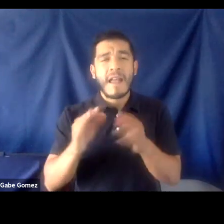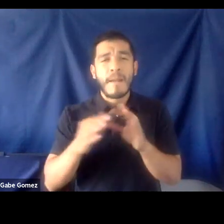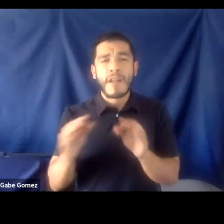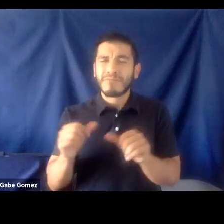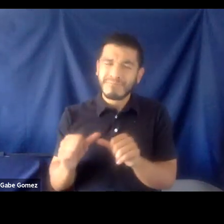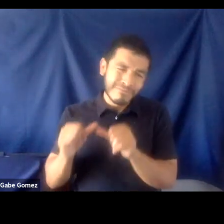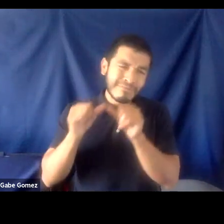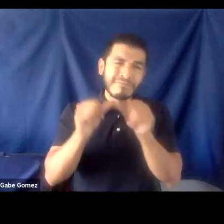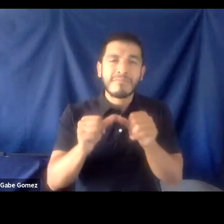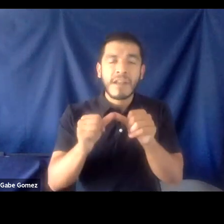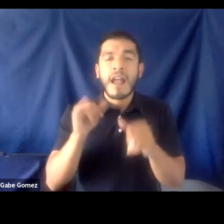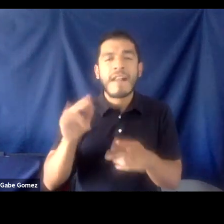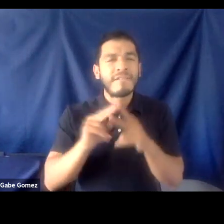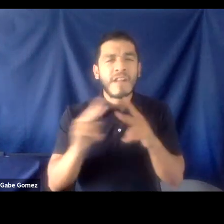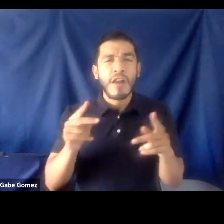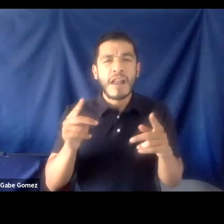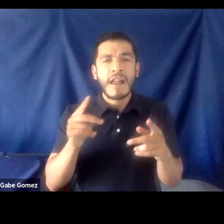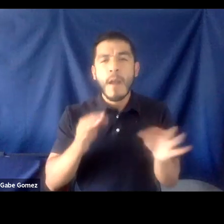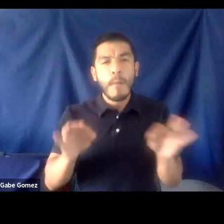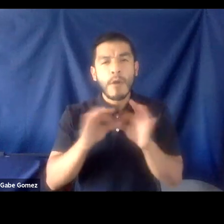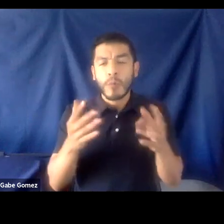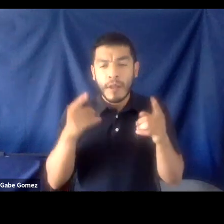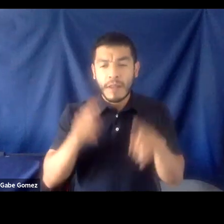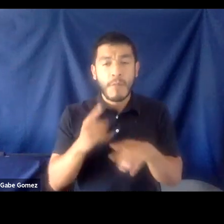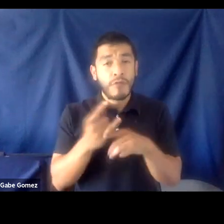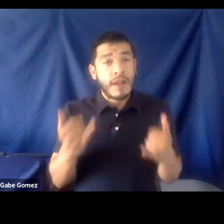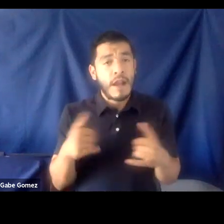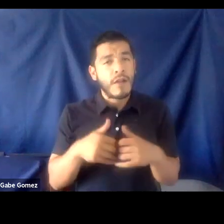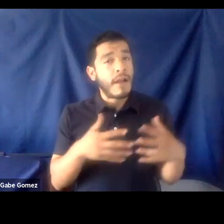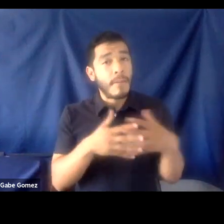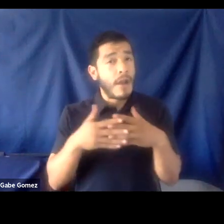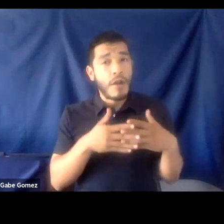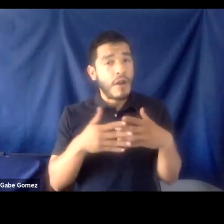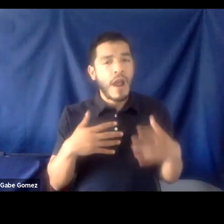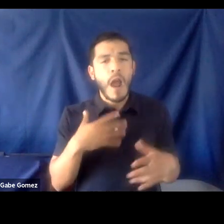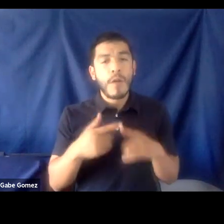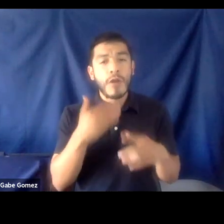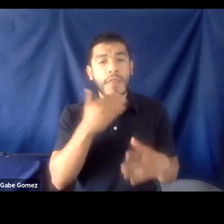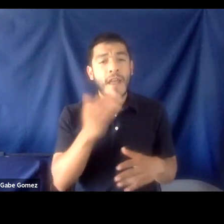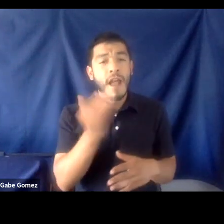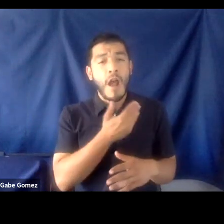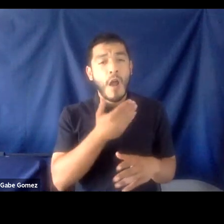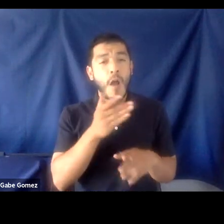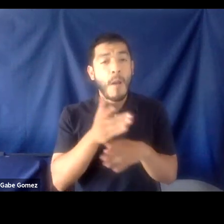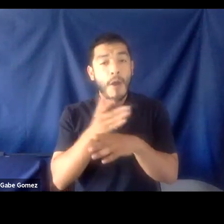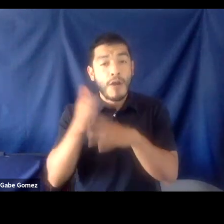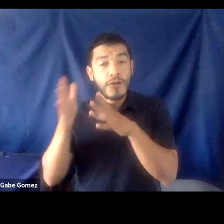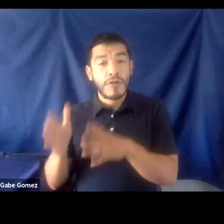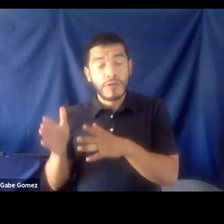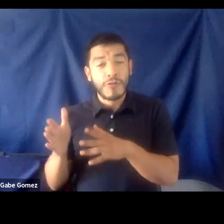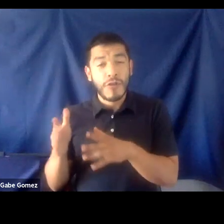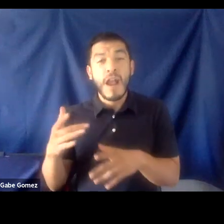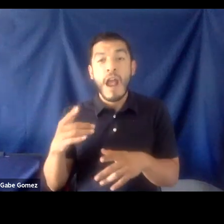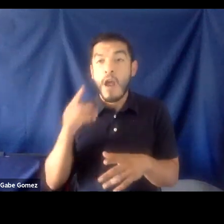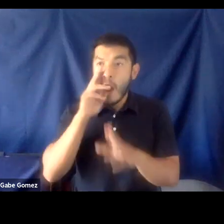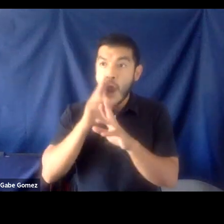what's happening in America right now. I want to thank our partners. We have the honor and privilege of having the White House